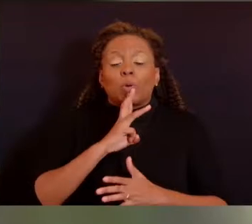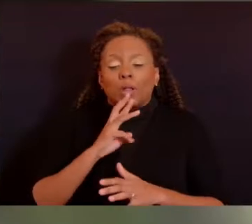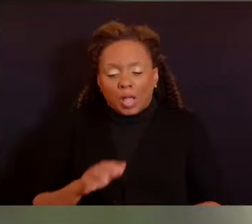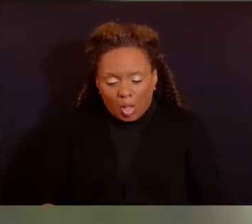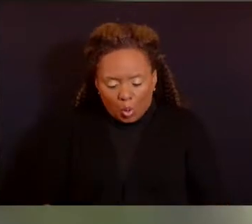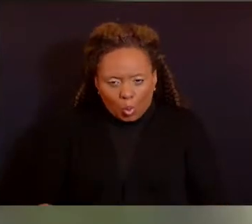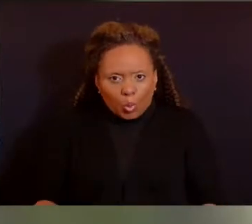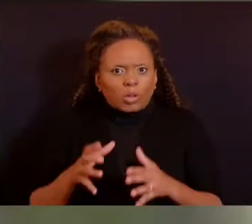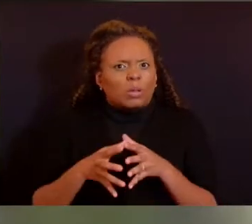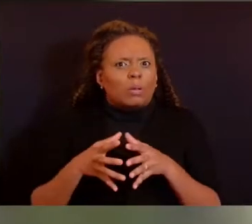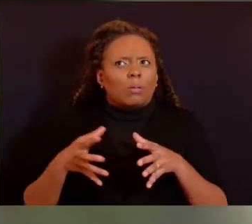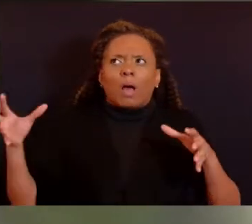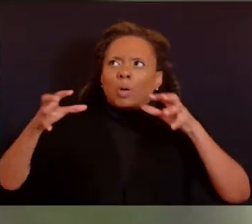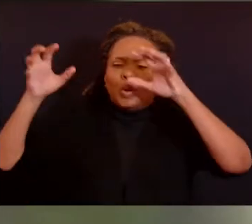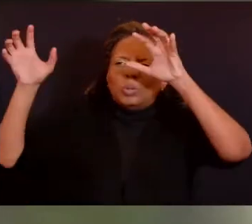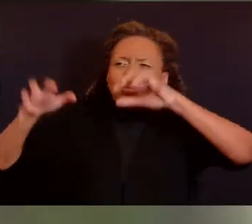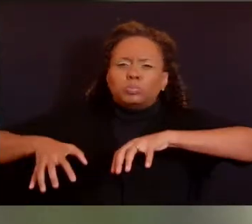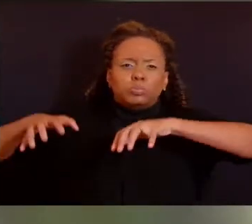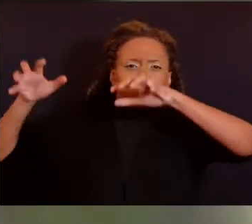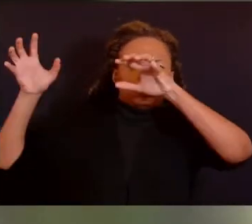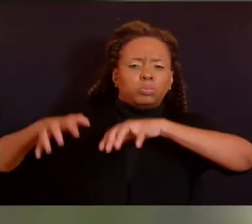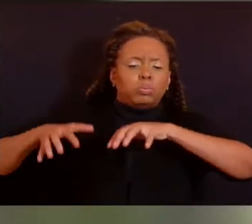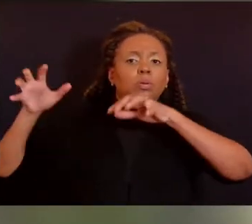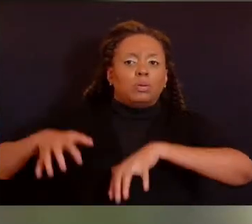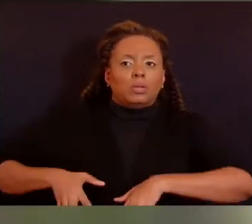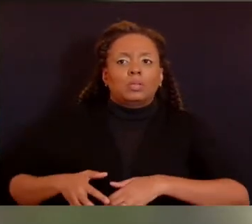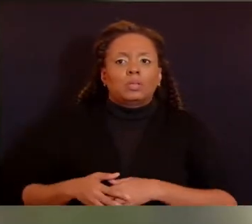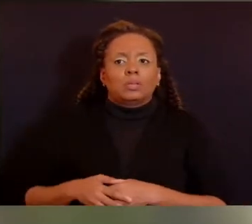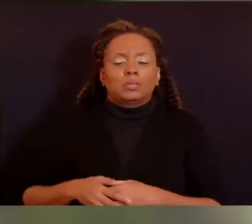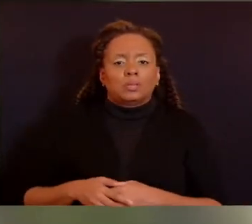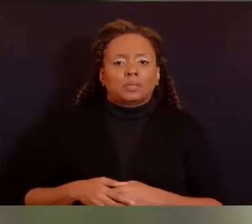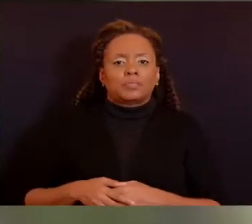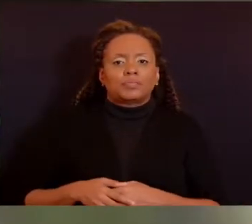intense rainfall. Actually, our station at Cambridge in